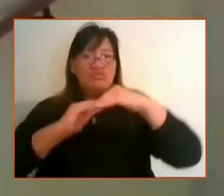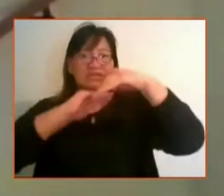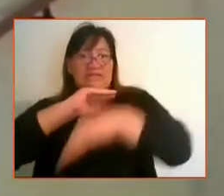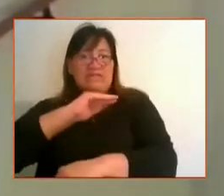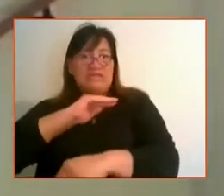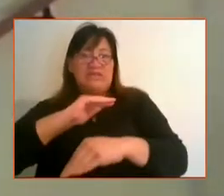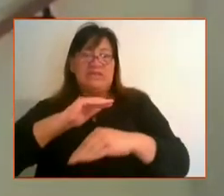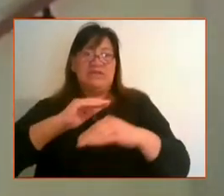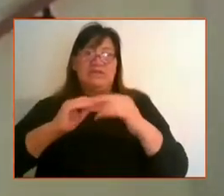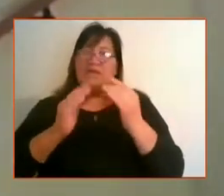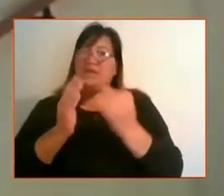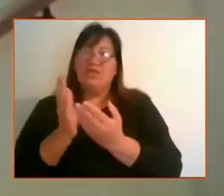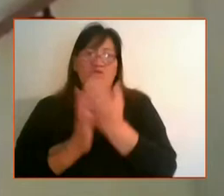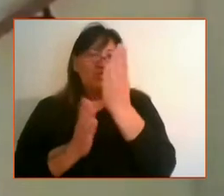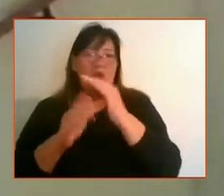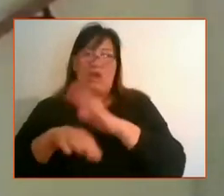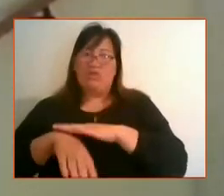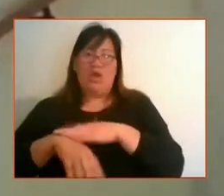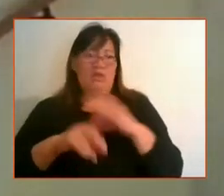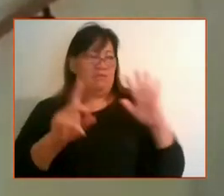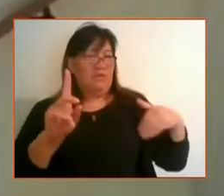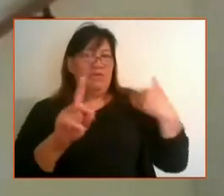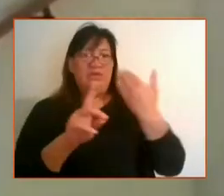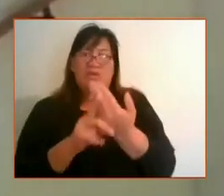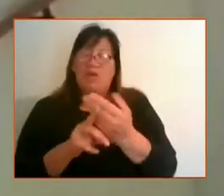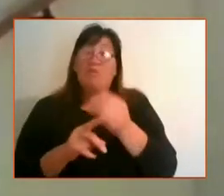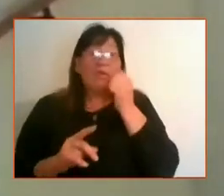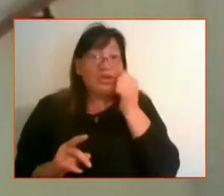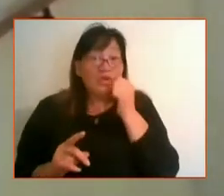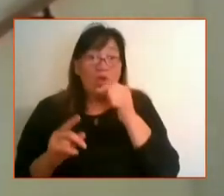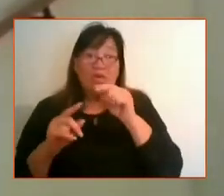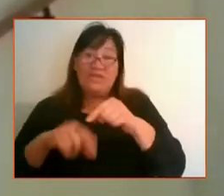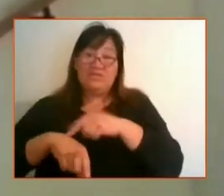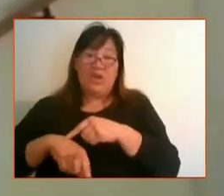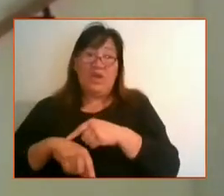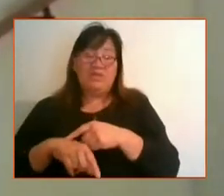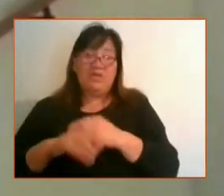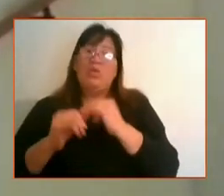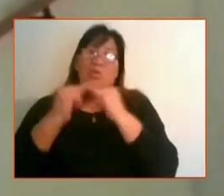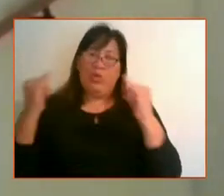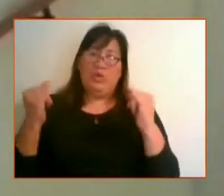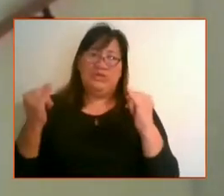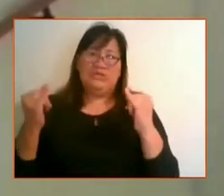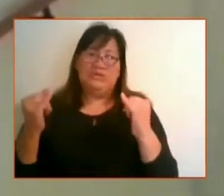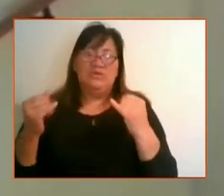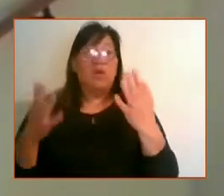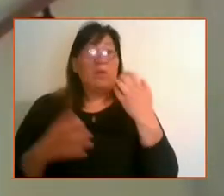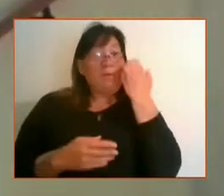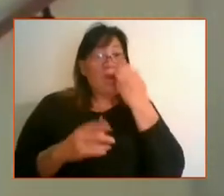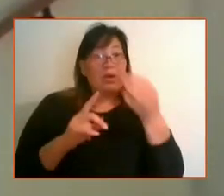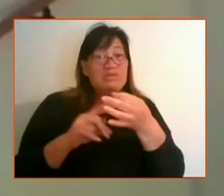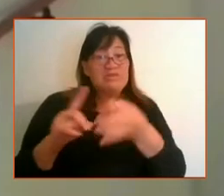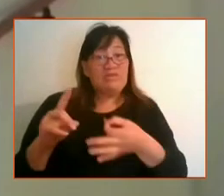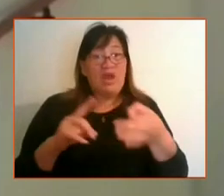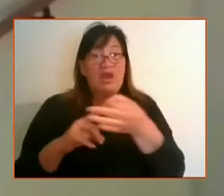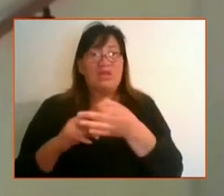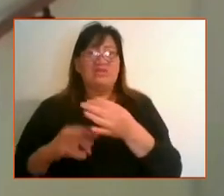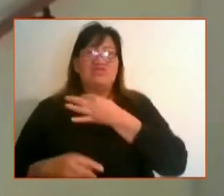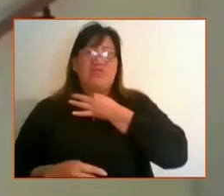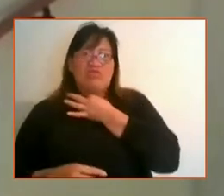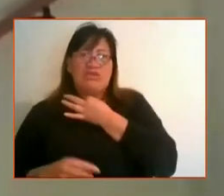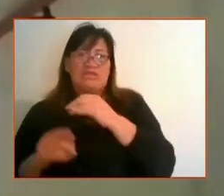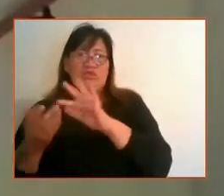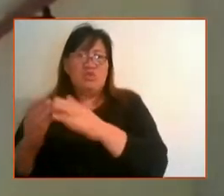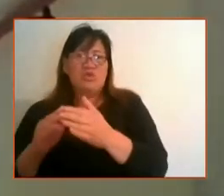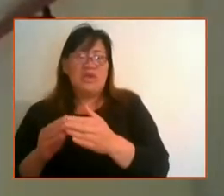know about those who are already hurting is that in times like this, they hurt worse. So among the Māori, Pacifica, our vulnerable communities, and of course